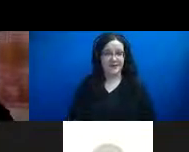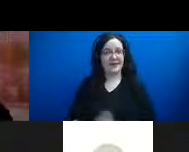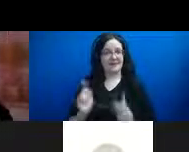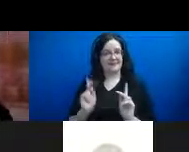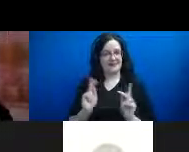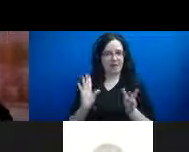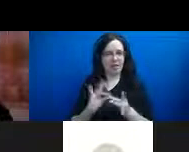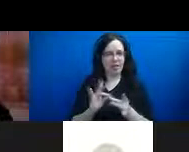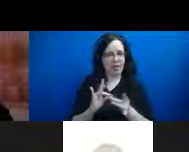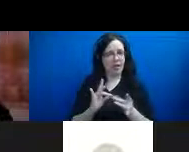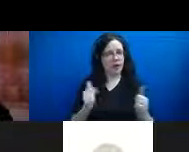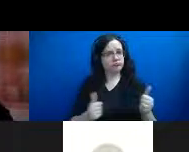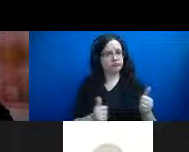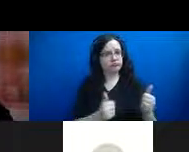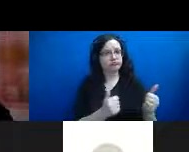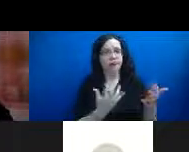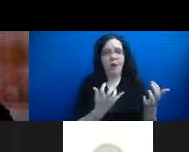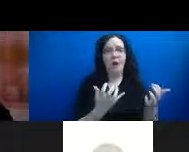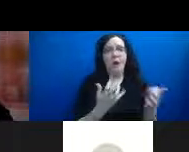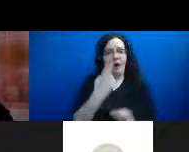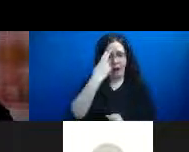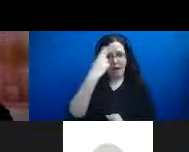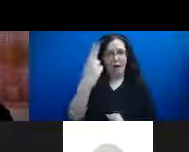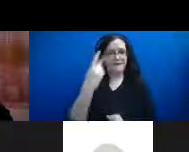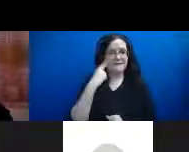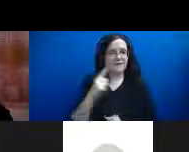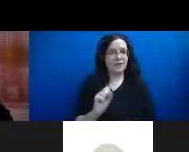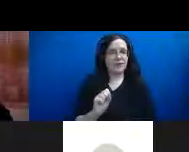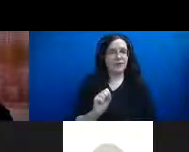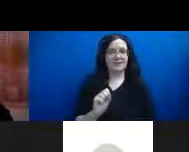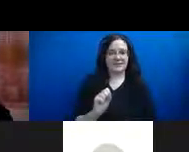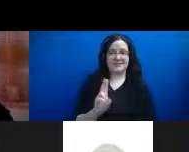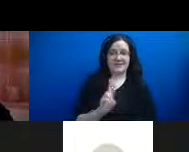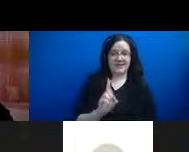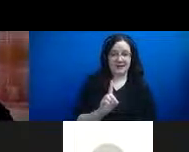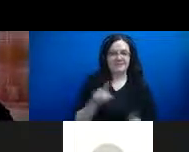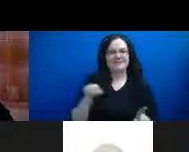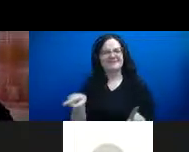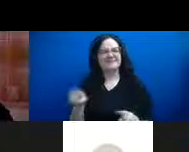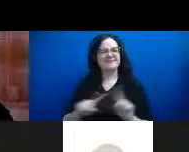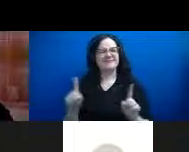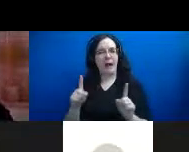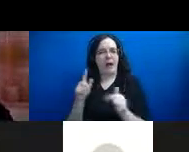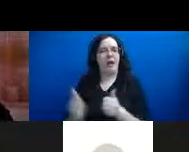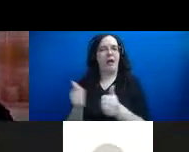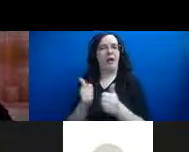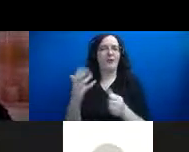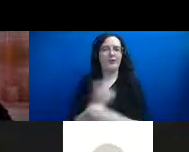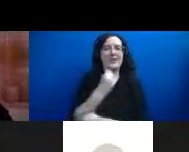regarding substance use disorder, but chasing wins and losses or sort of have a different flavor to